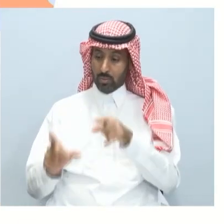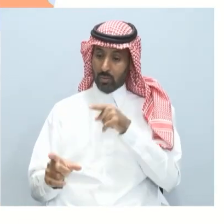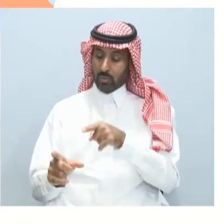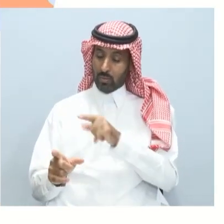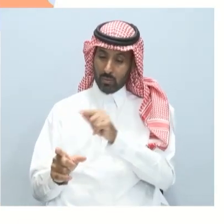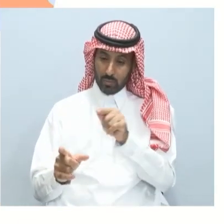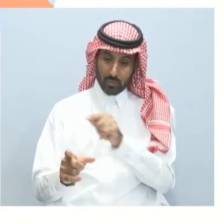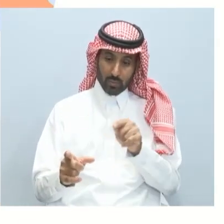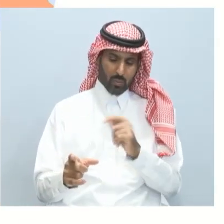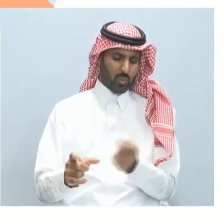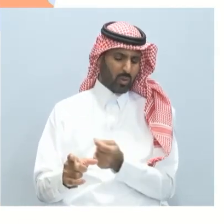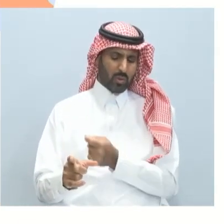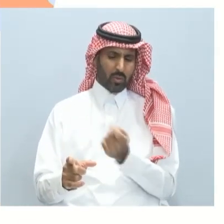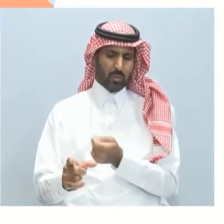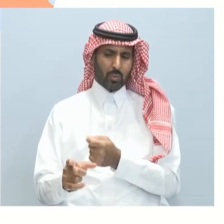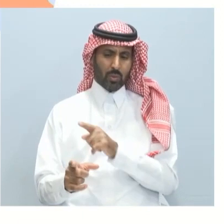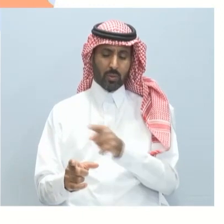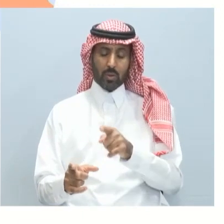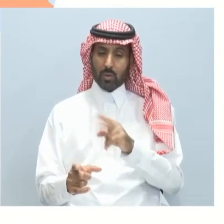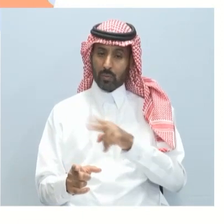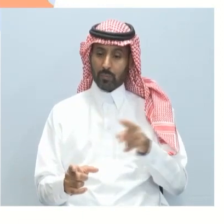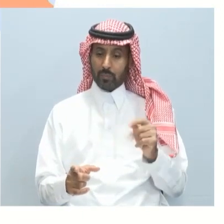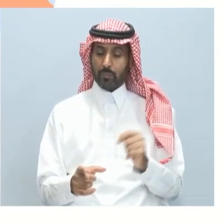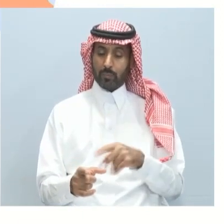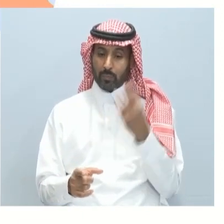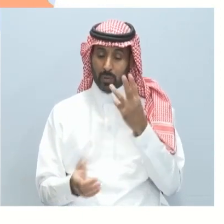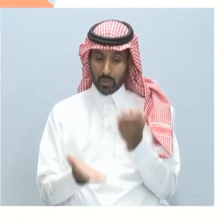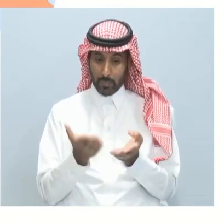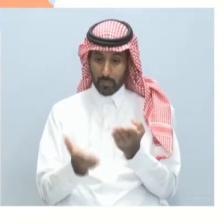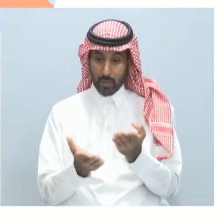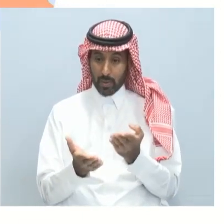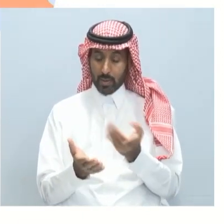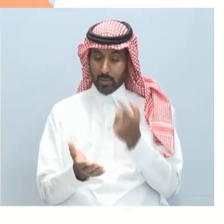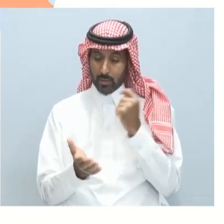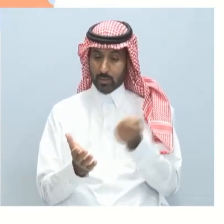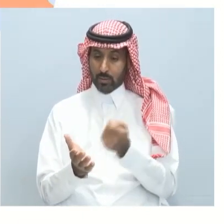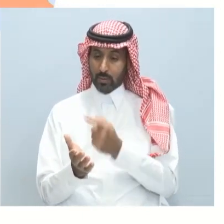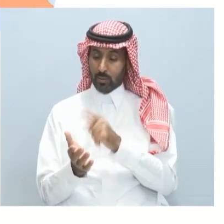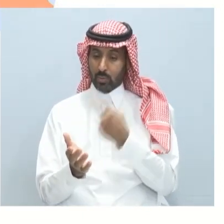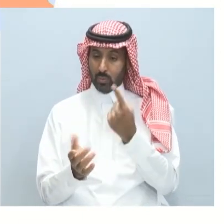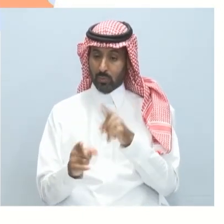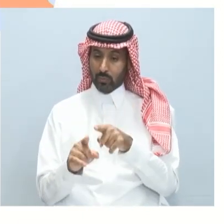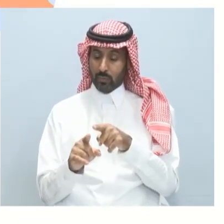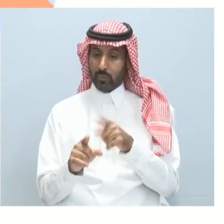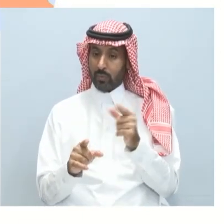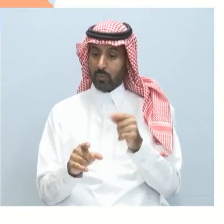outline their differences. Number three, to compare using a Venn diagram to write two friends'